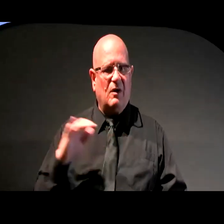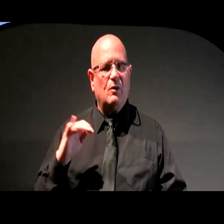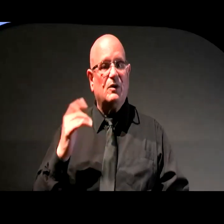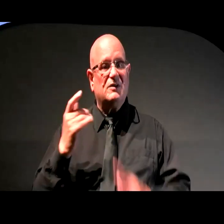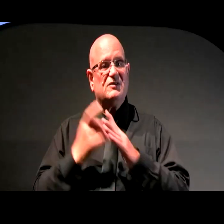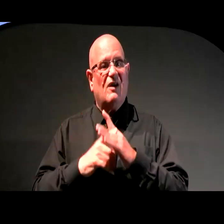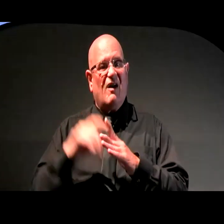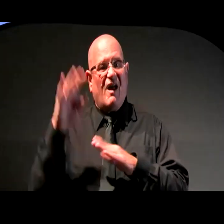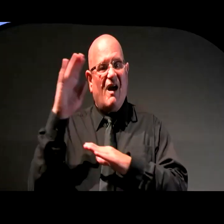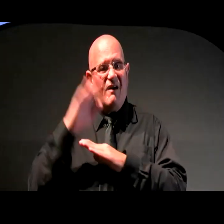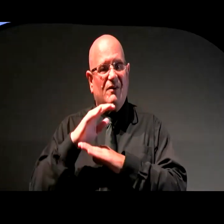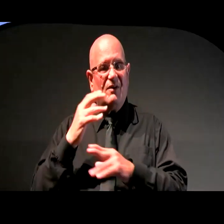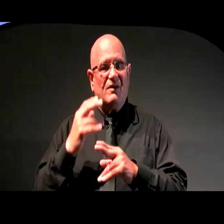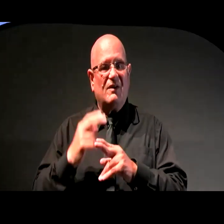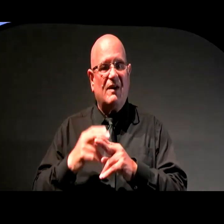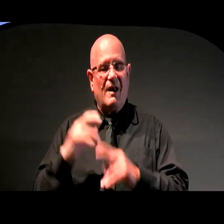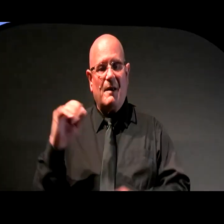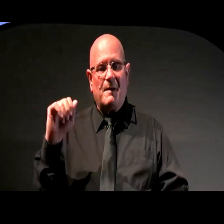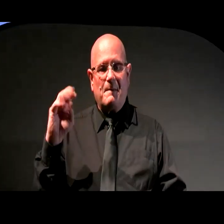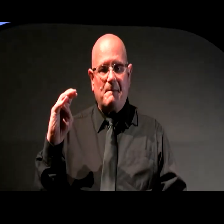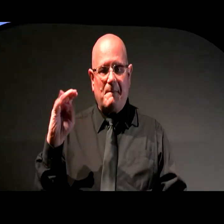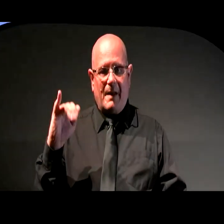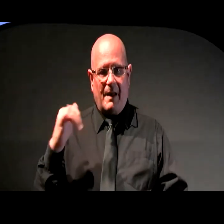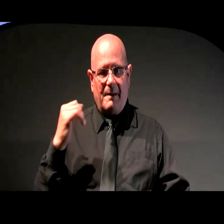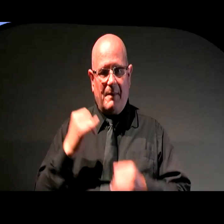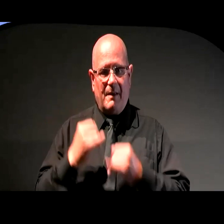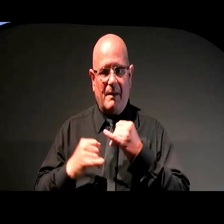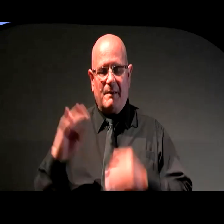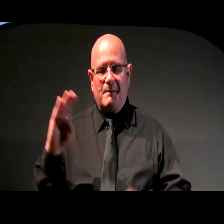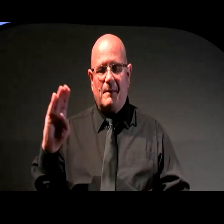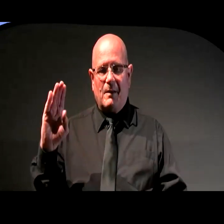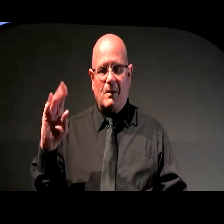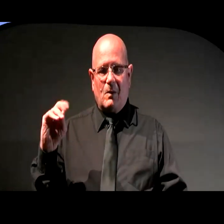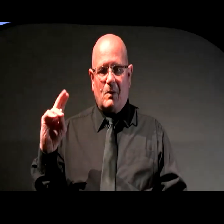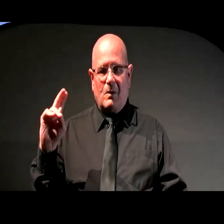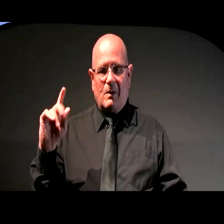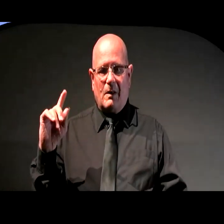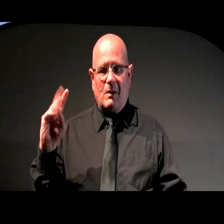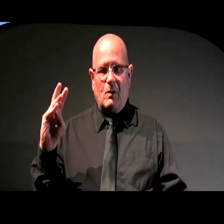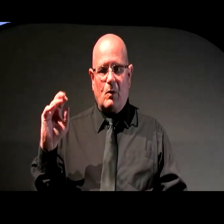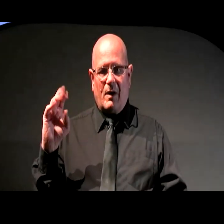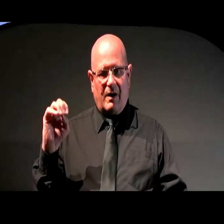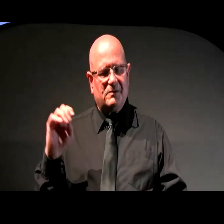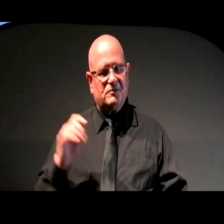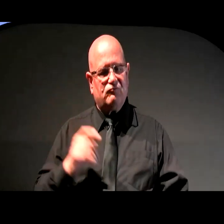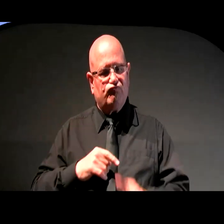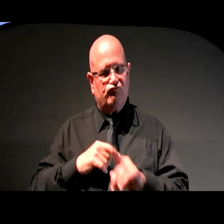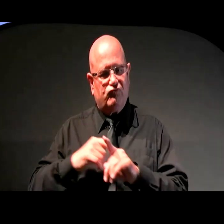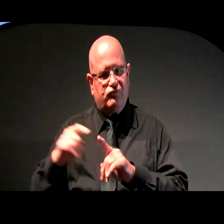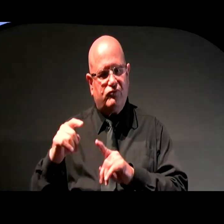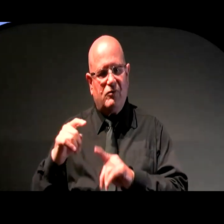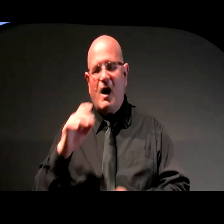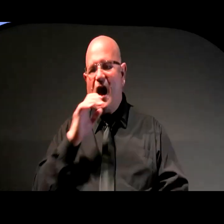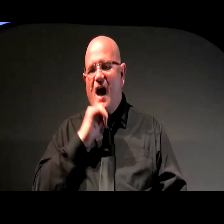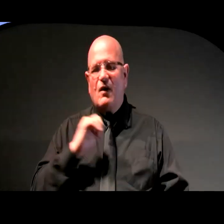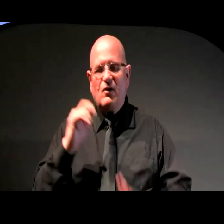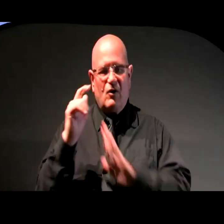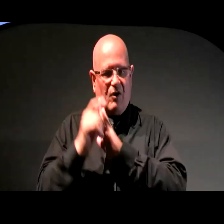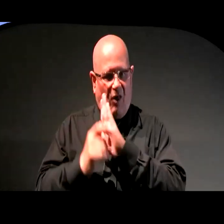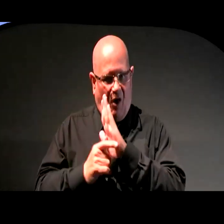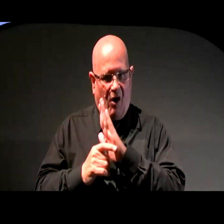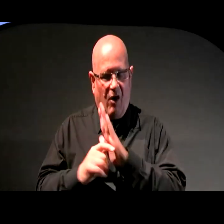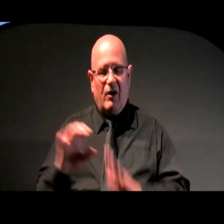Boulware. And Amy is a care manager in elder law. She is with Chambliss, Bonner, and